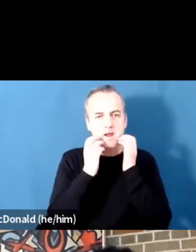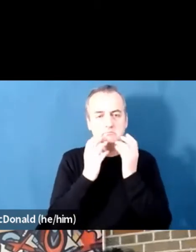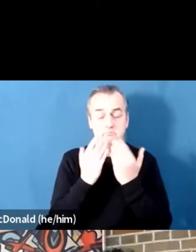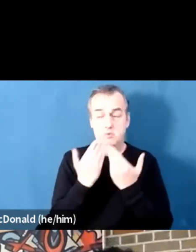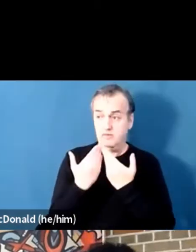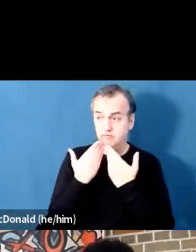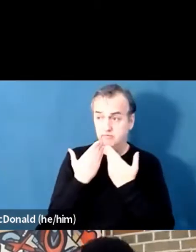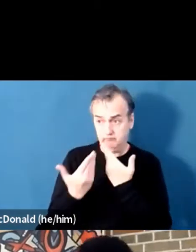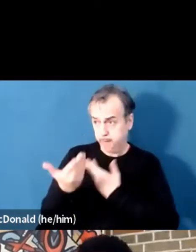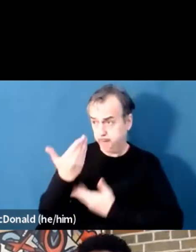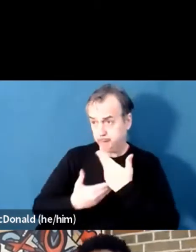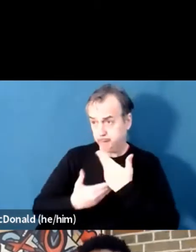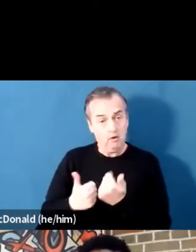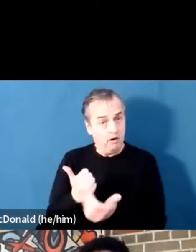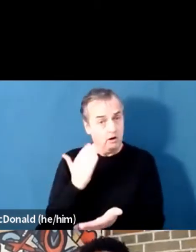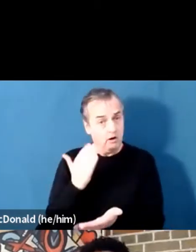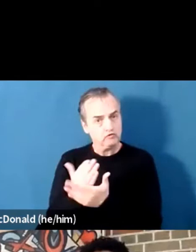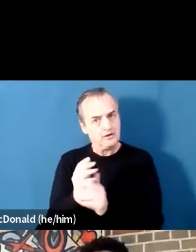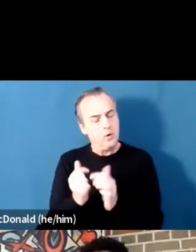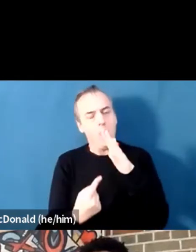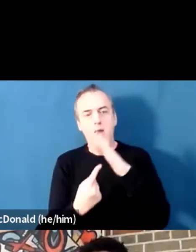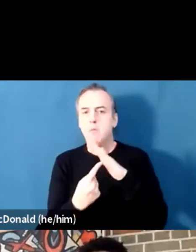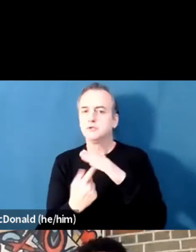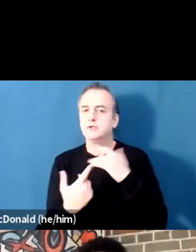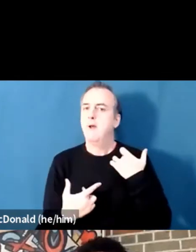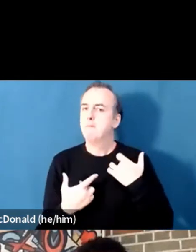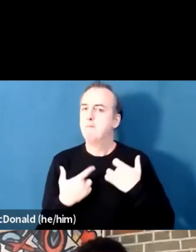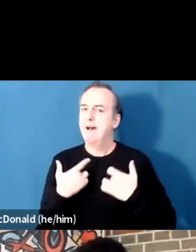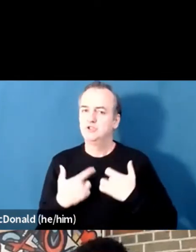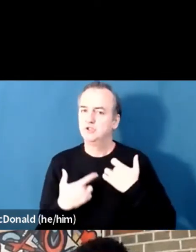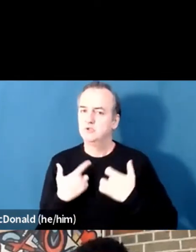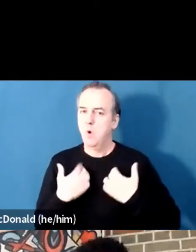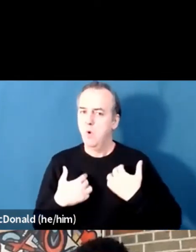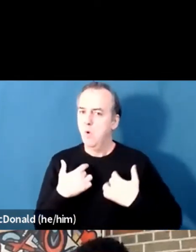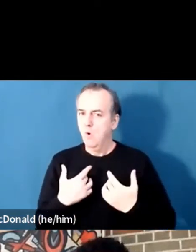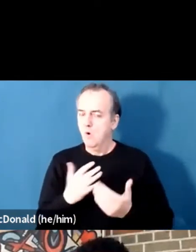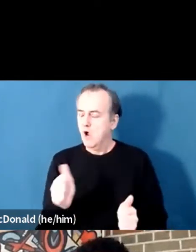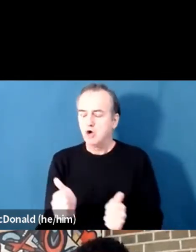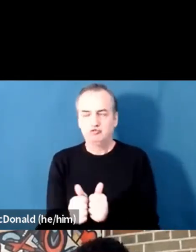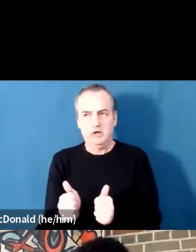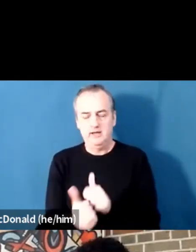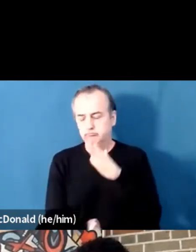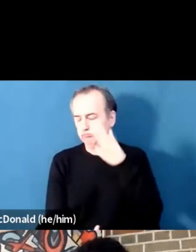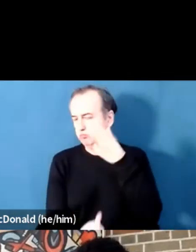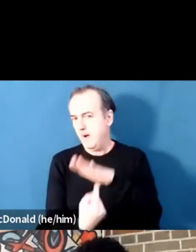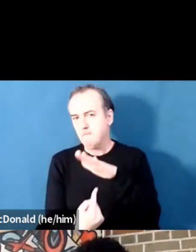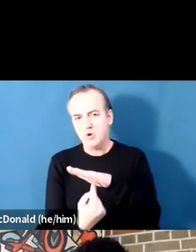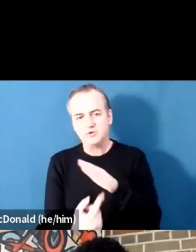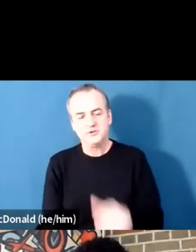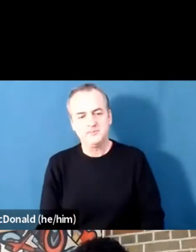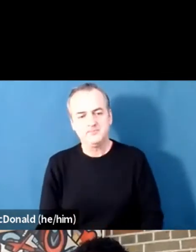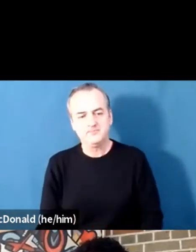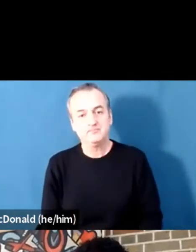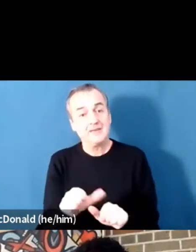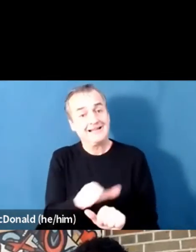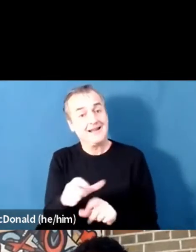all wonderful. And that passion one, that number one, I couldn't agree with more.